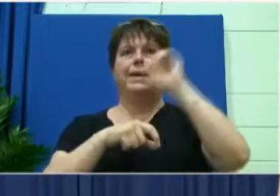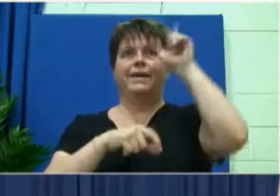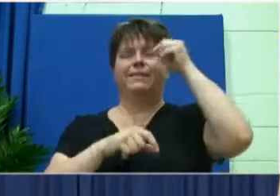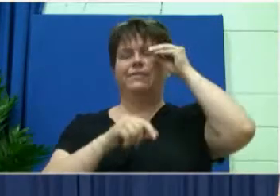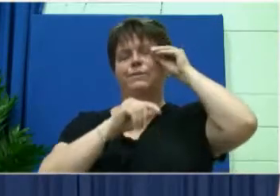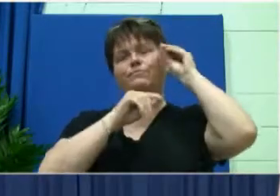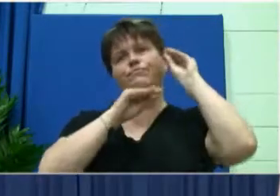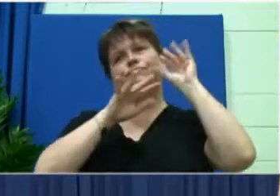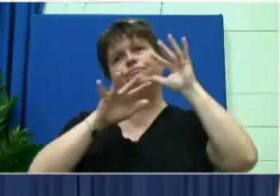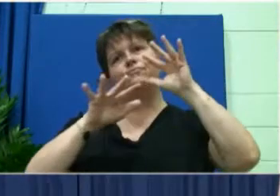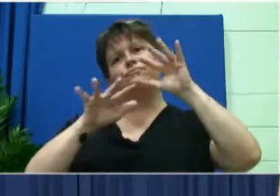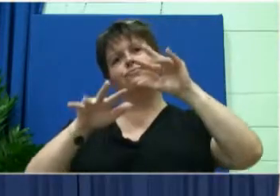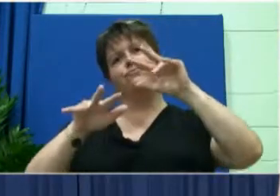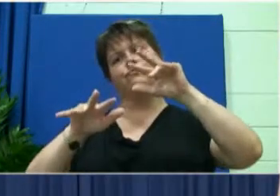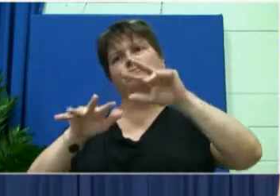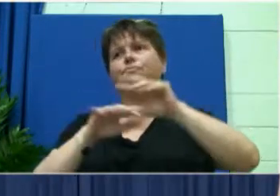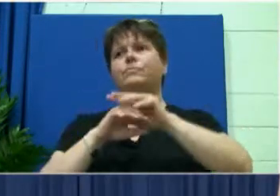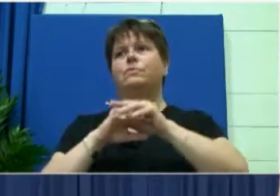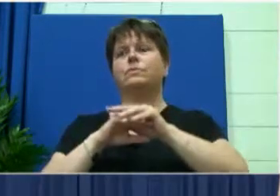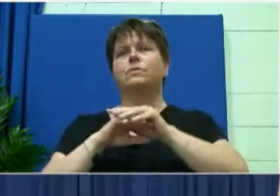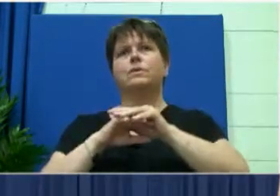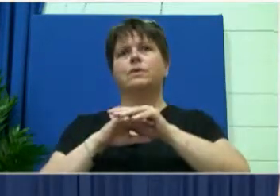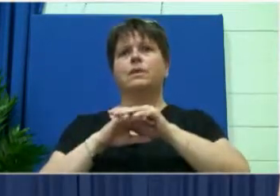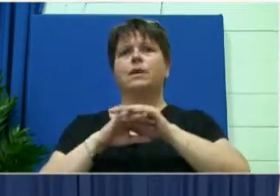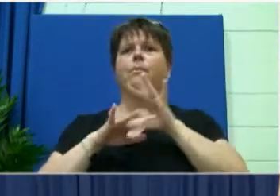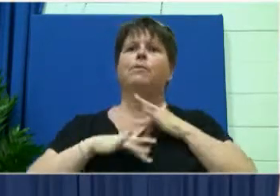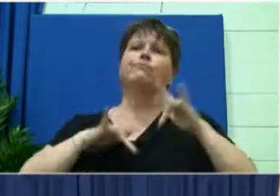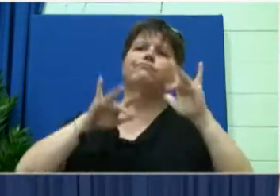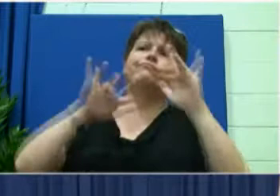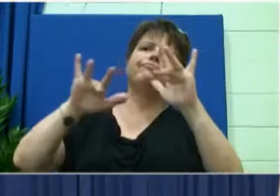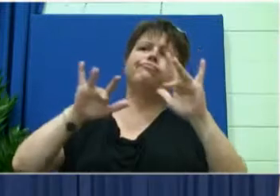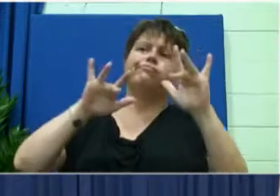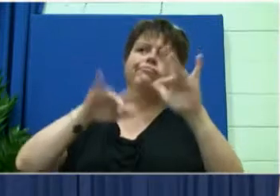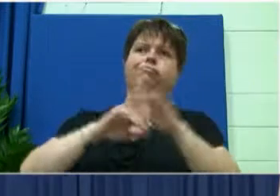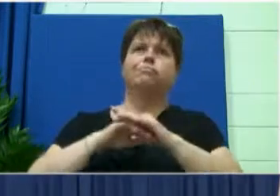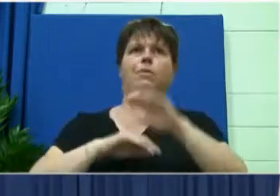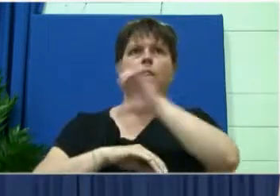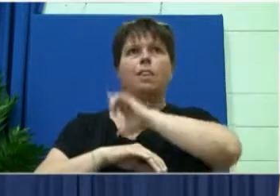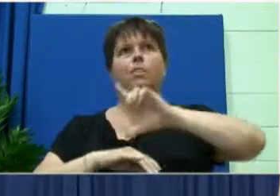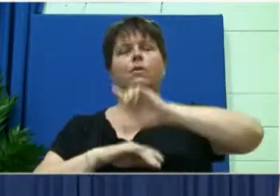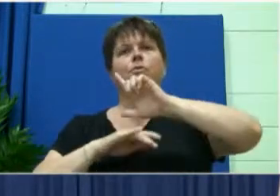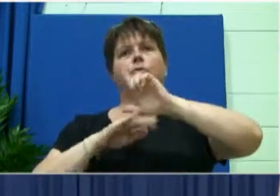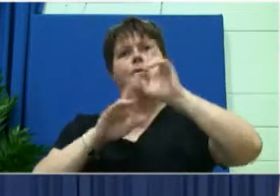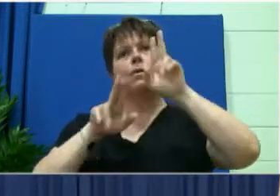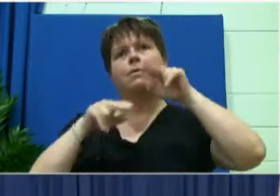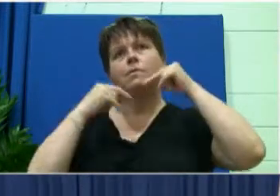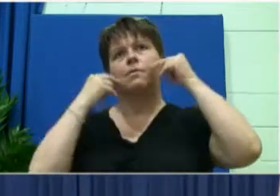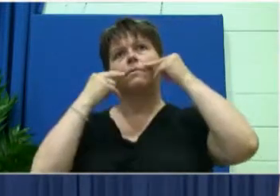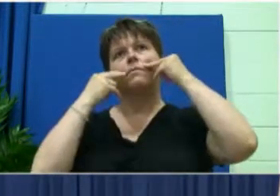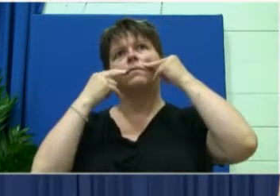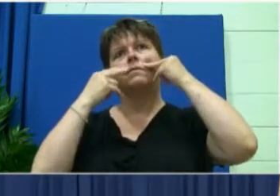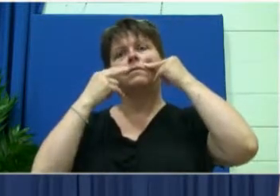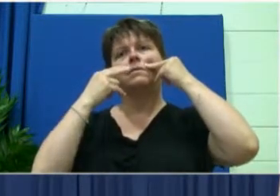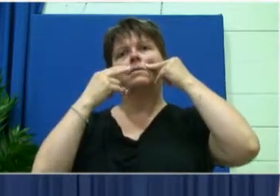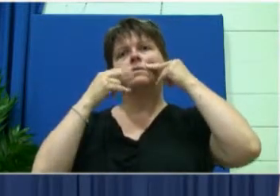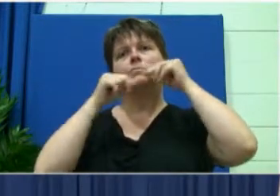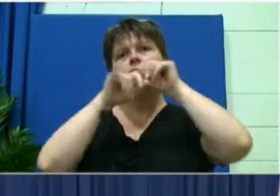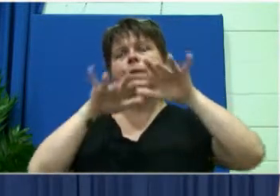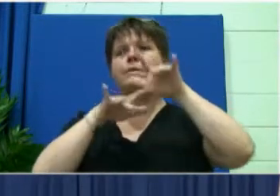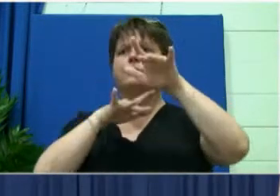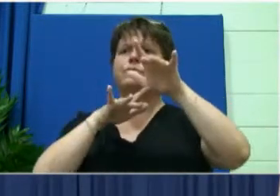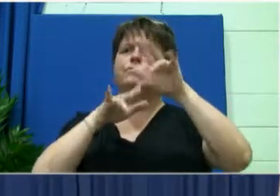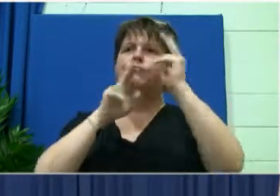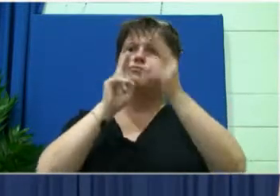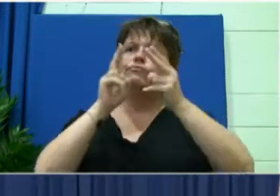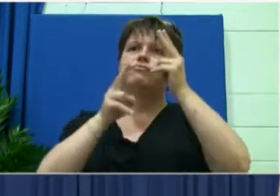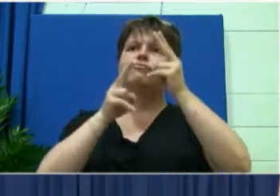Lord make his face to shine upon you and be gracious unto you. The Lord lift up the light of his countenance upon you